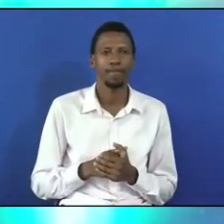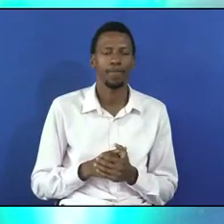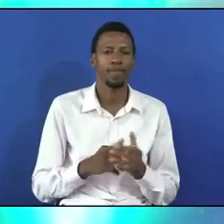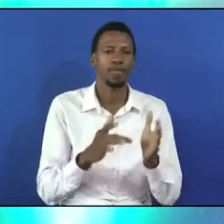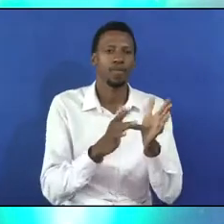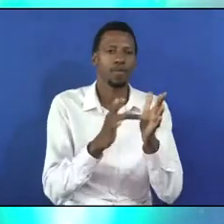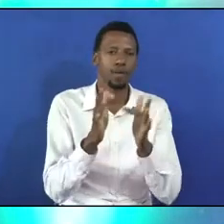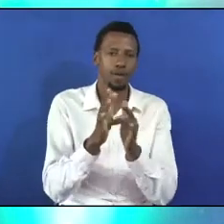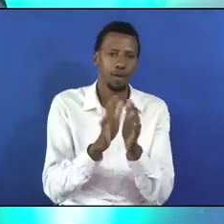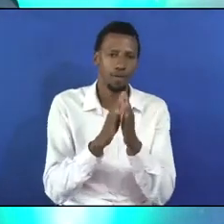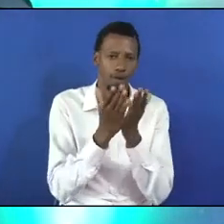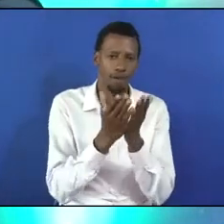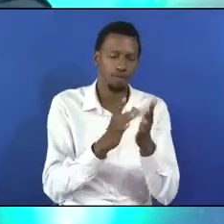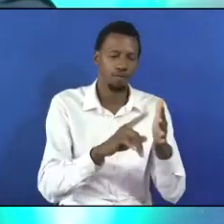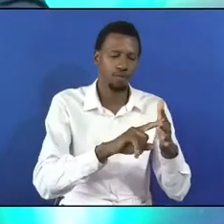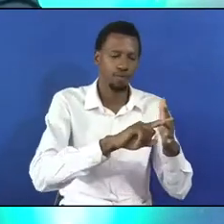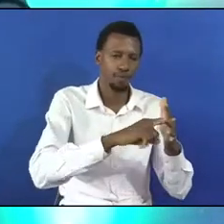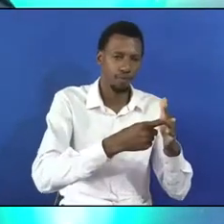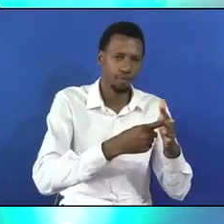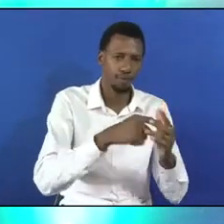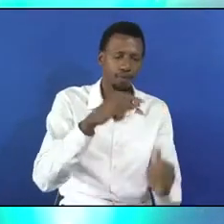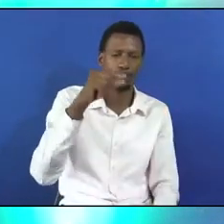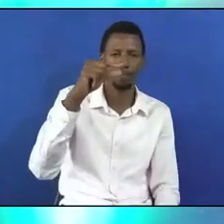The book of Genesis